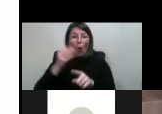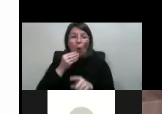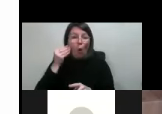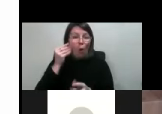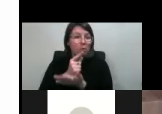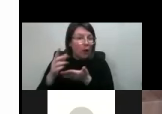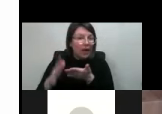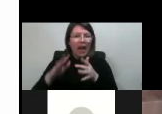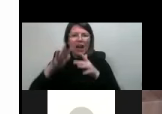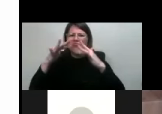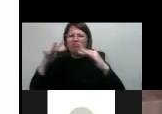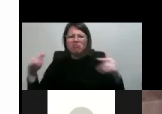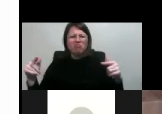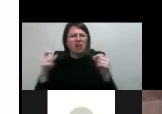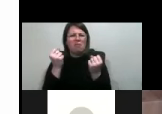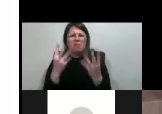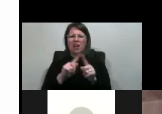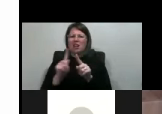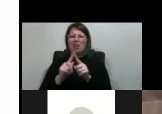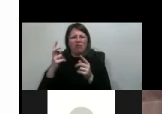weekends.